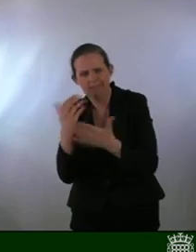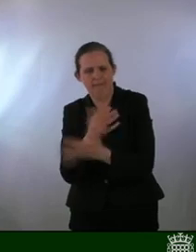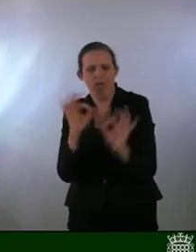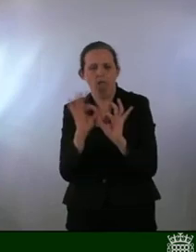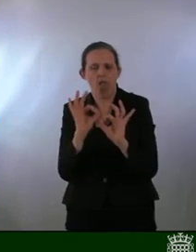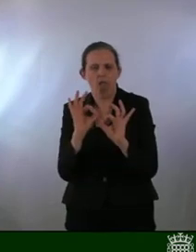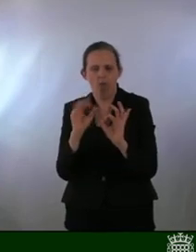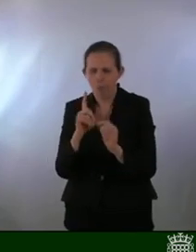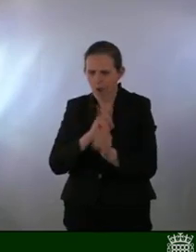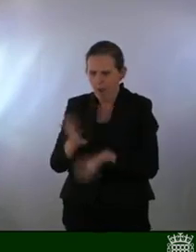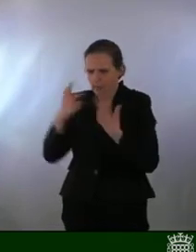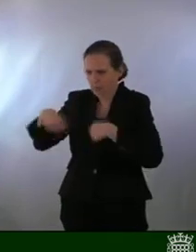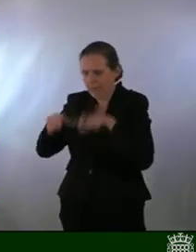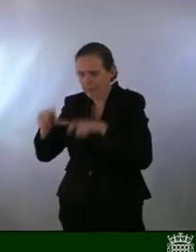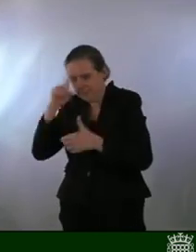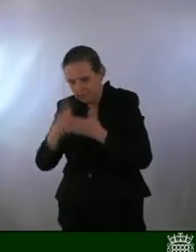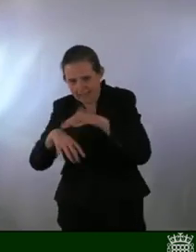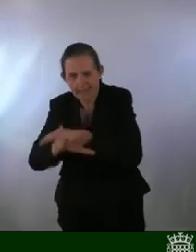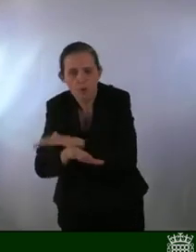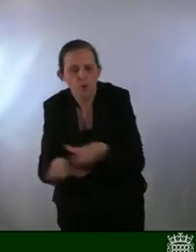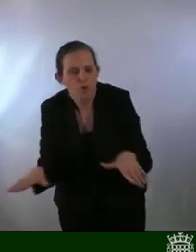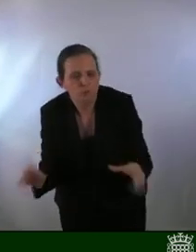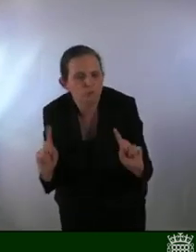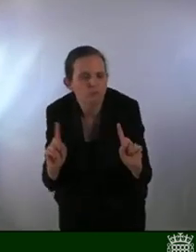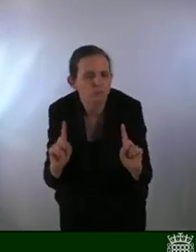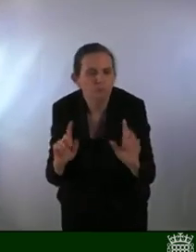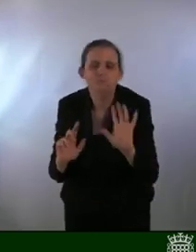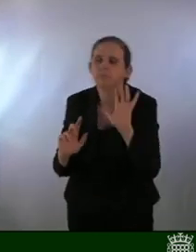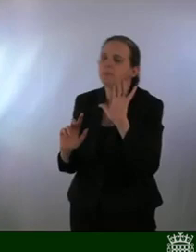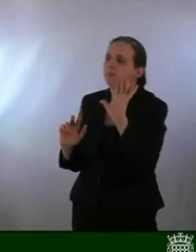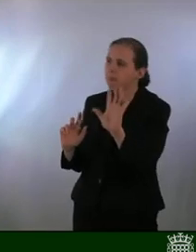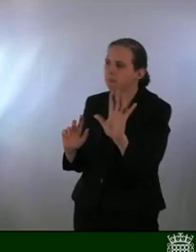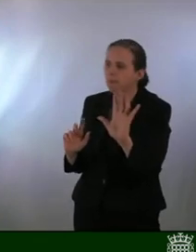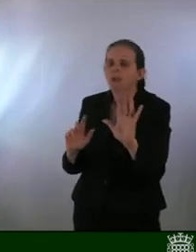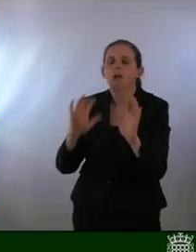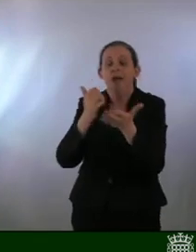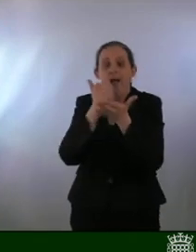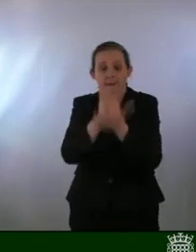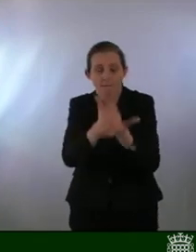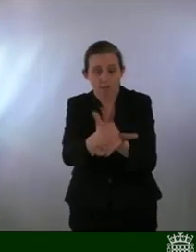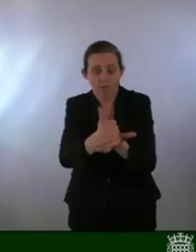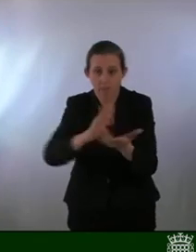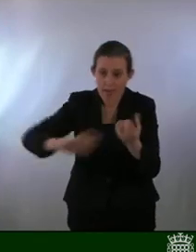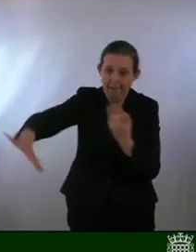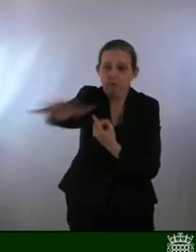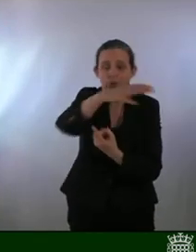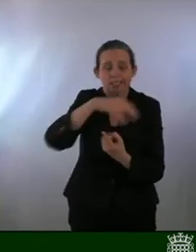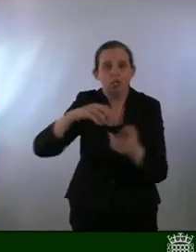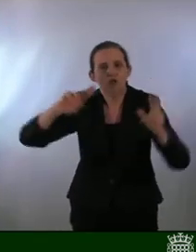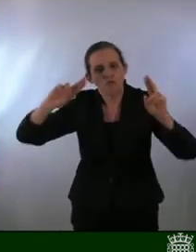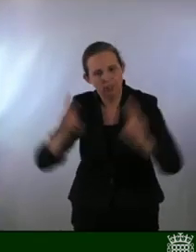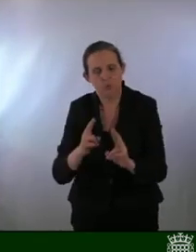should go there or not? Because our advice to everybody is to reduce